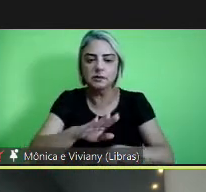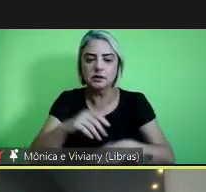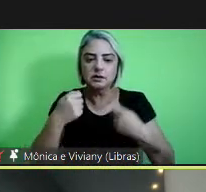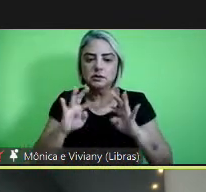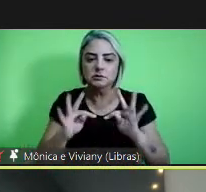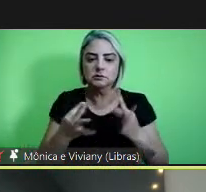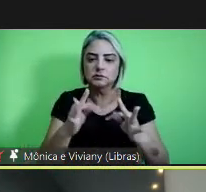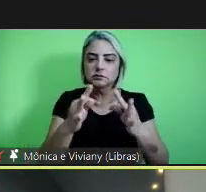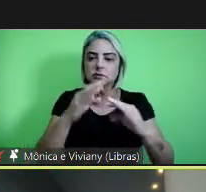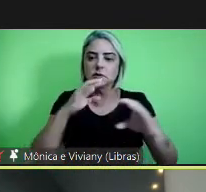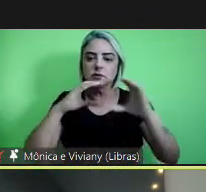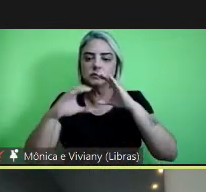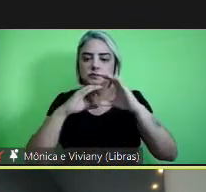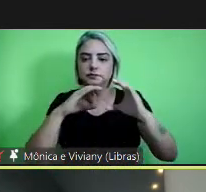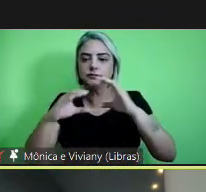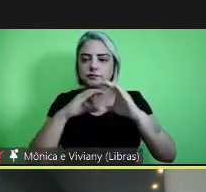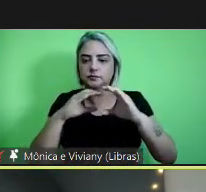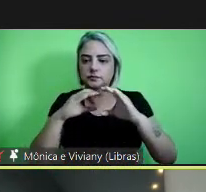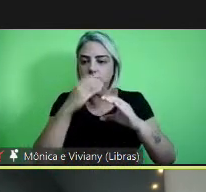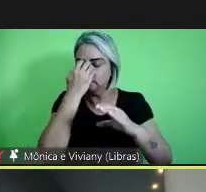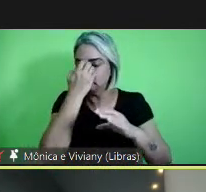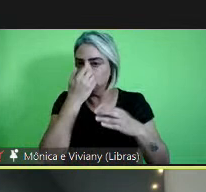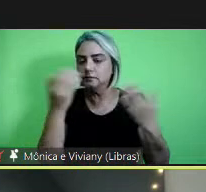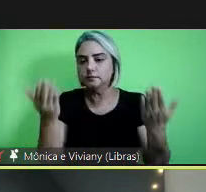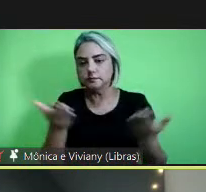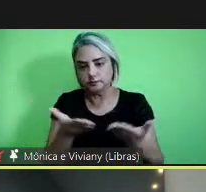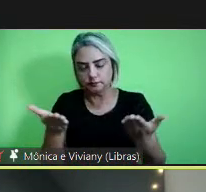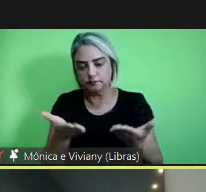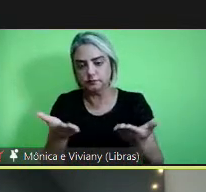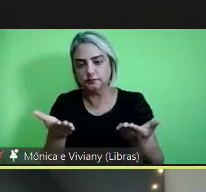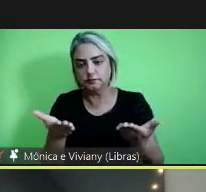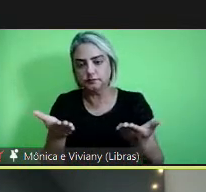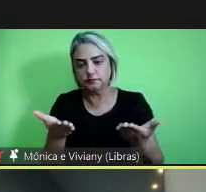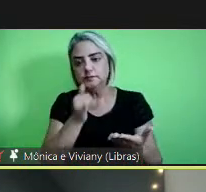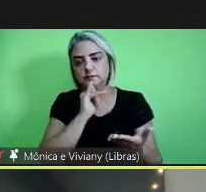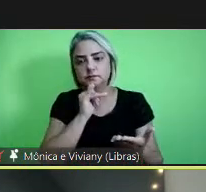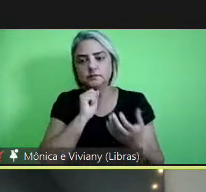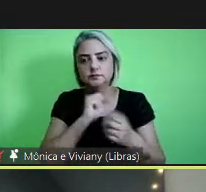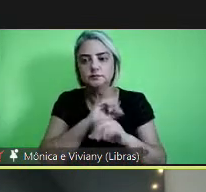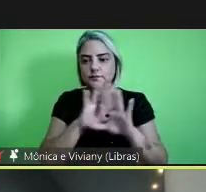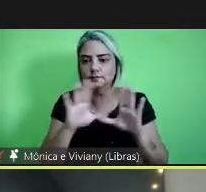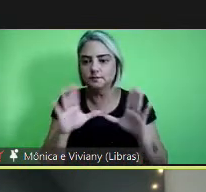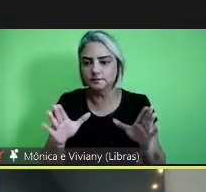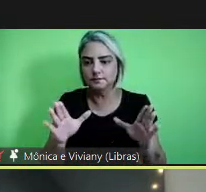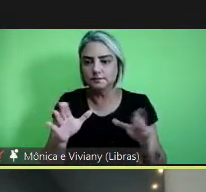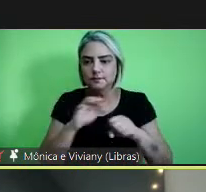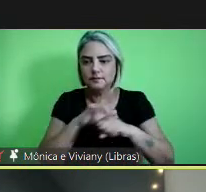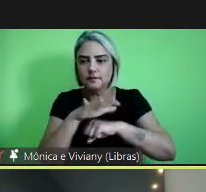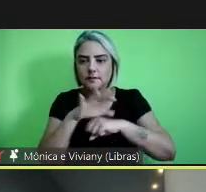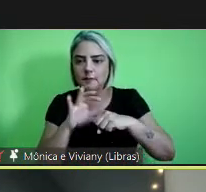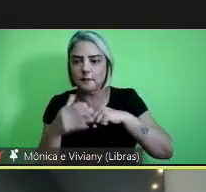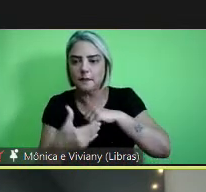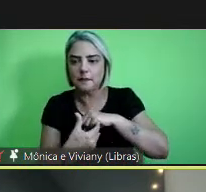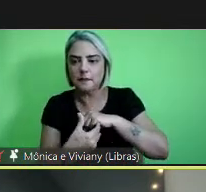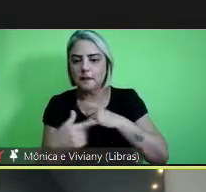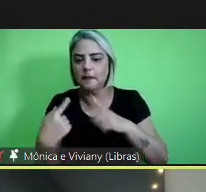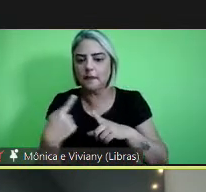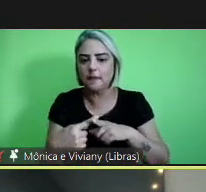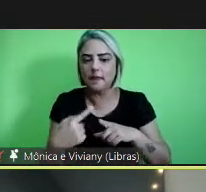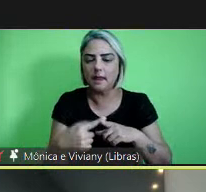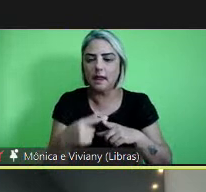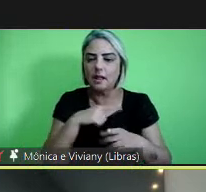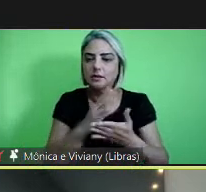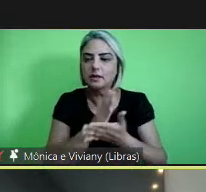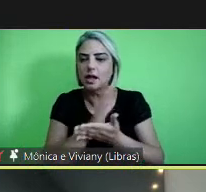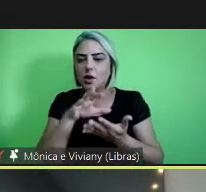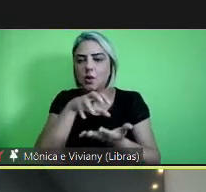have obesity. And I mentioned here that we needed to advance in the technologies of communication. And a very important example of this was